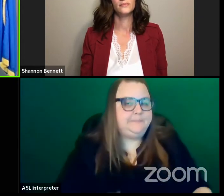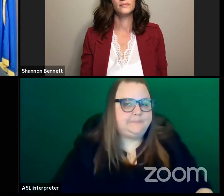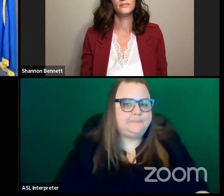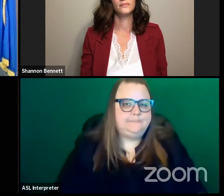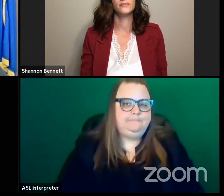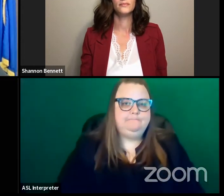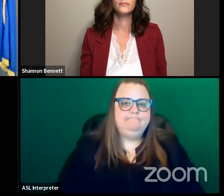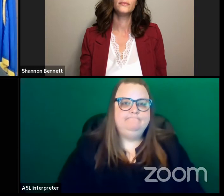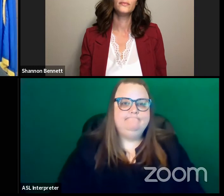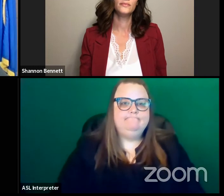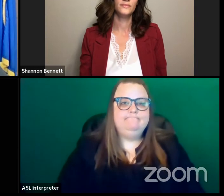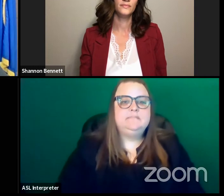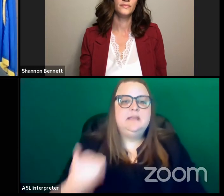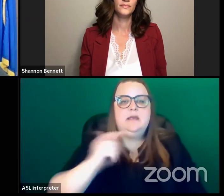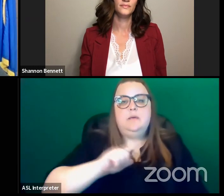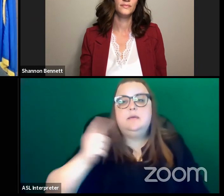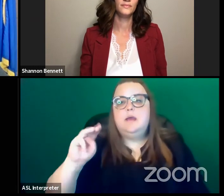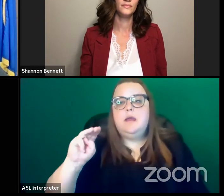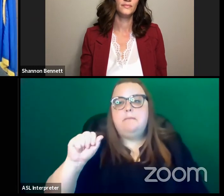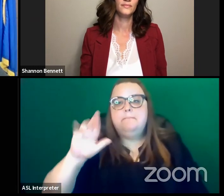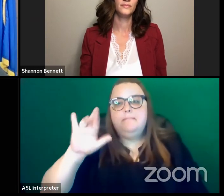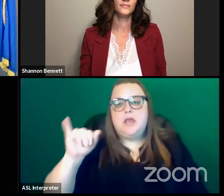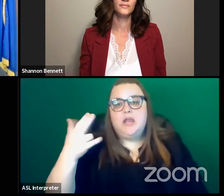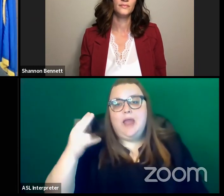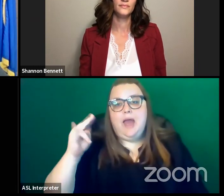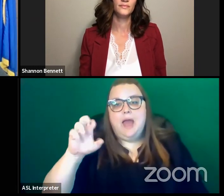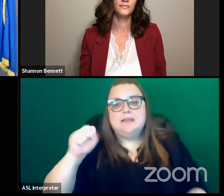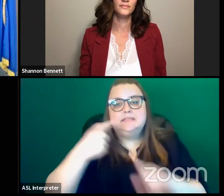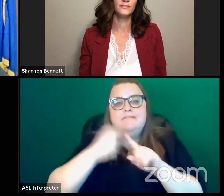Thank you, Governor. We'll go to Mary Hines of the Review Journal next.